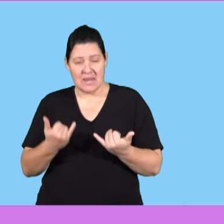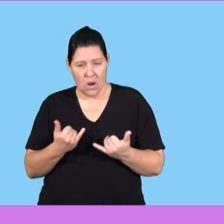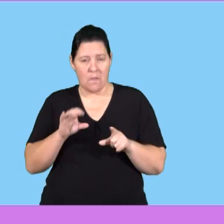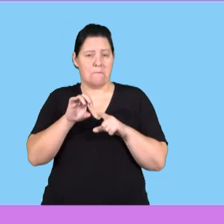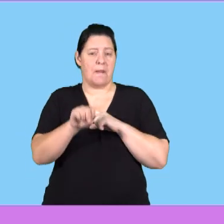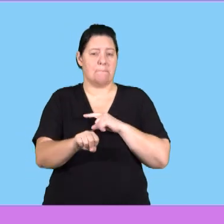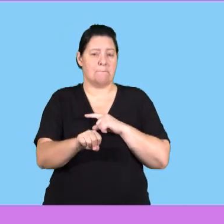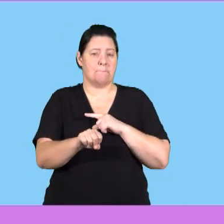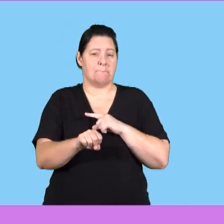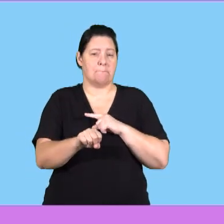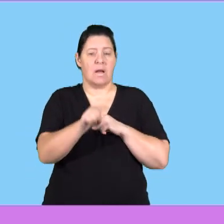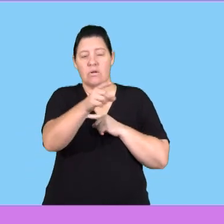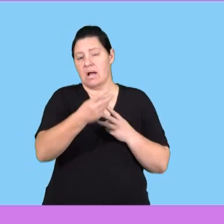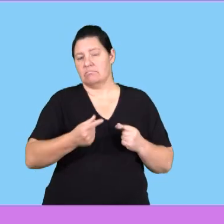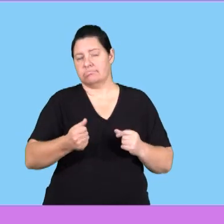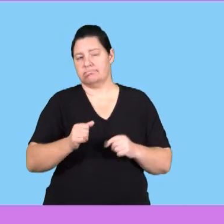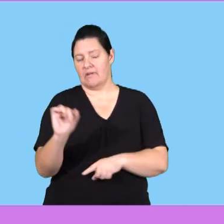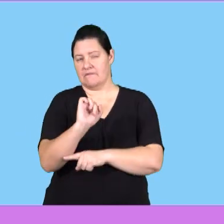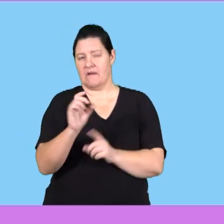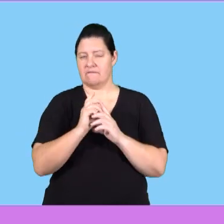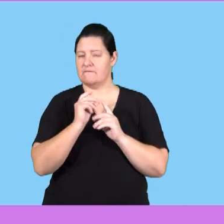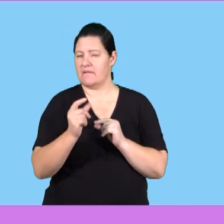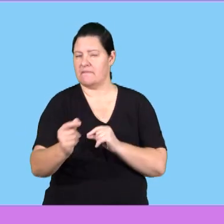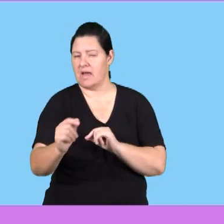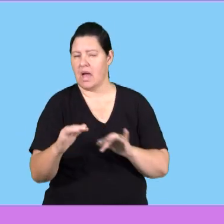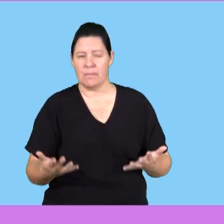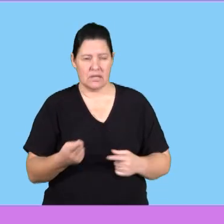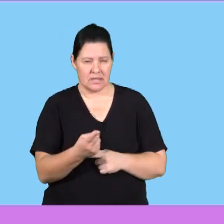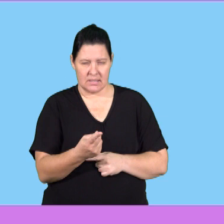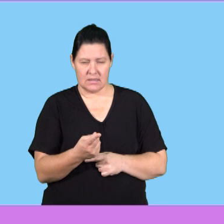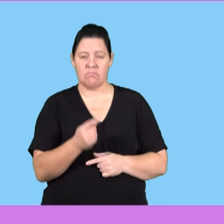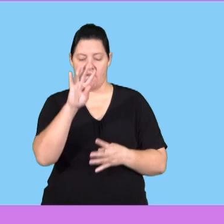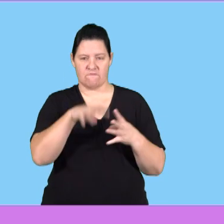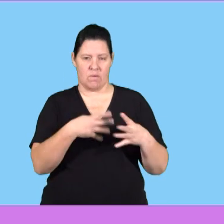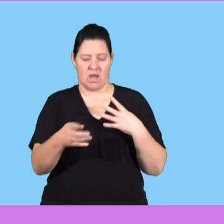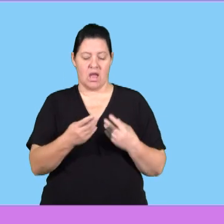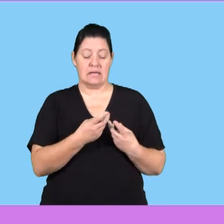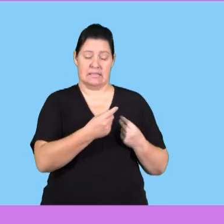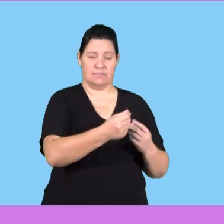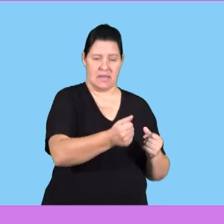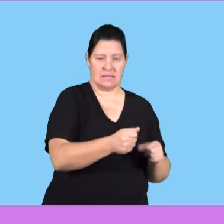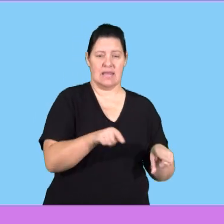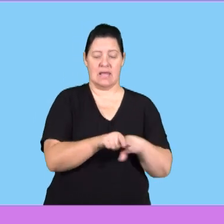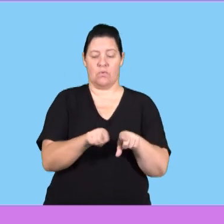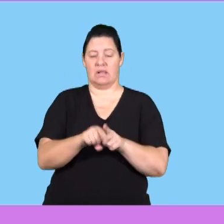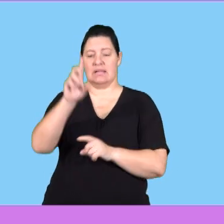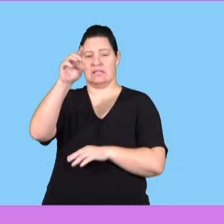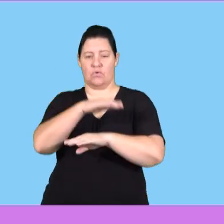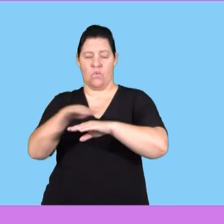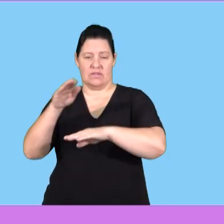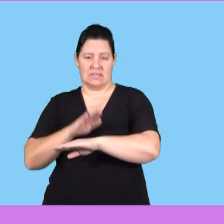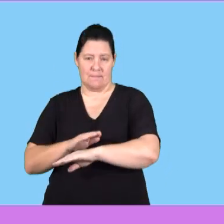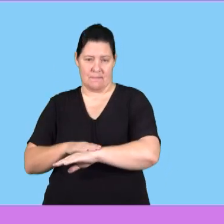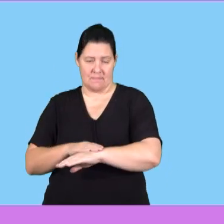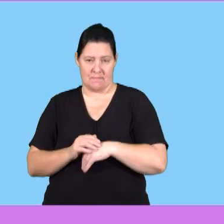Determine the rate at which she was traveling. You may use the formula speed equals distance